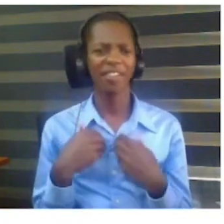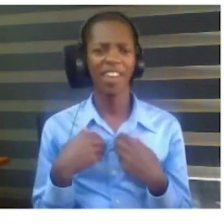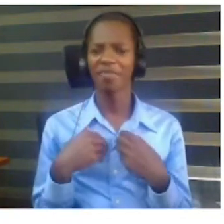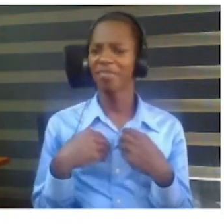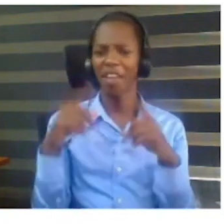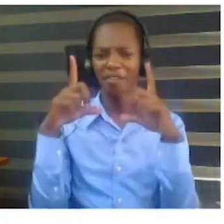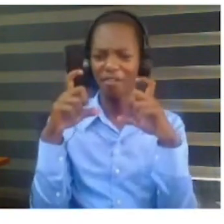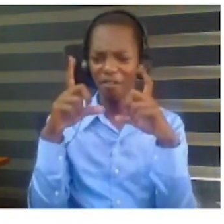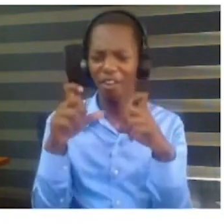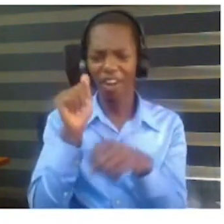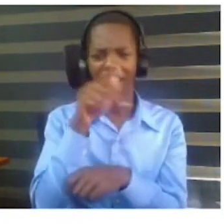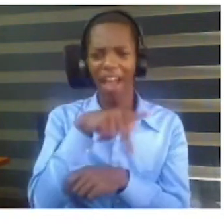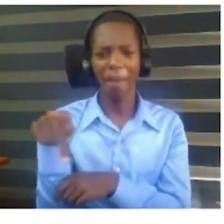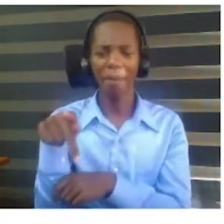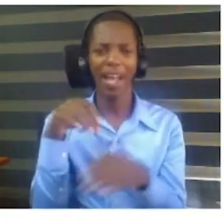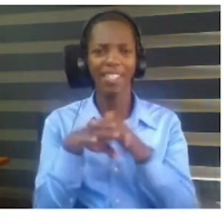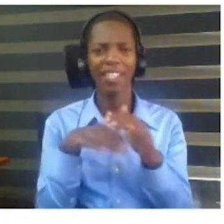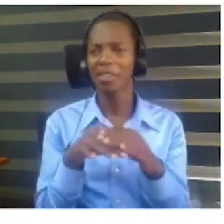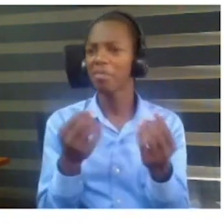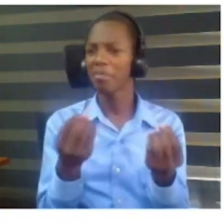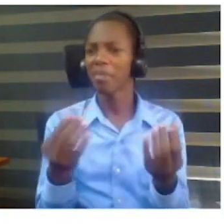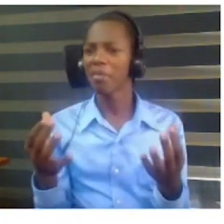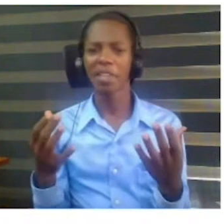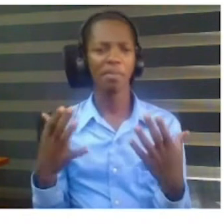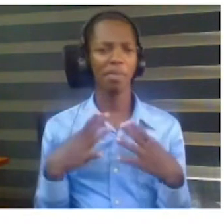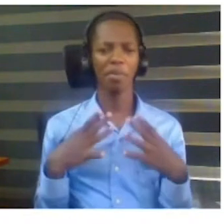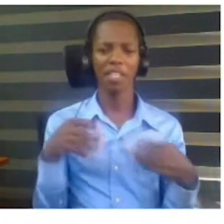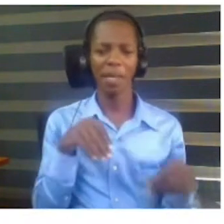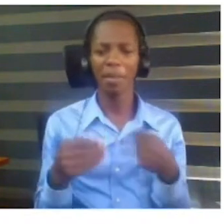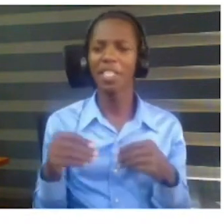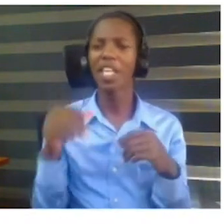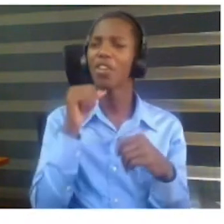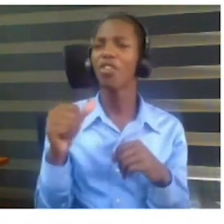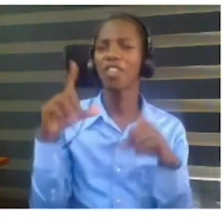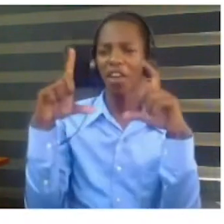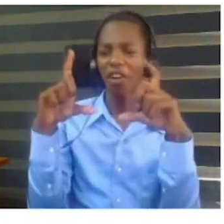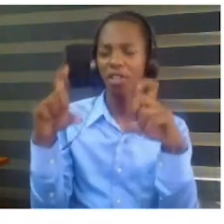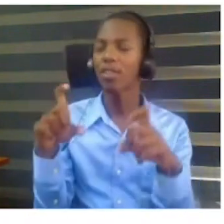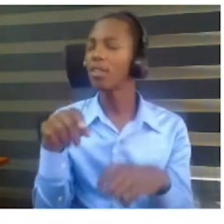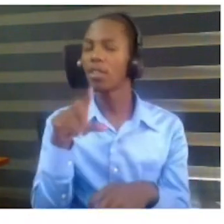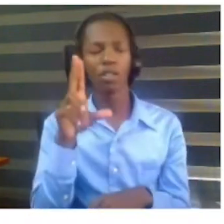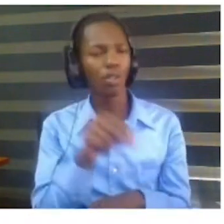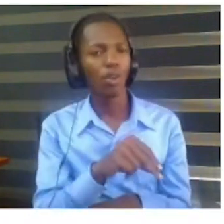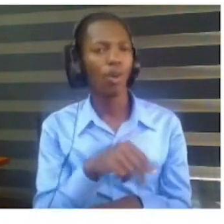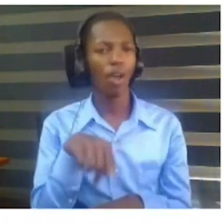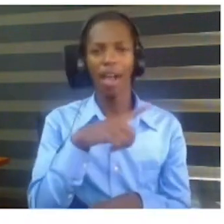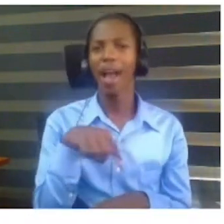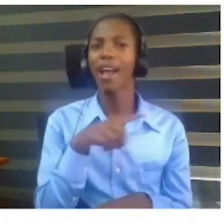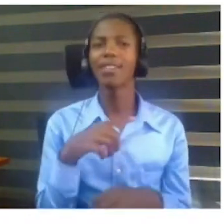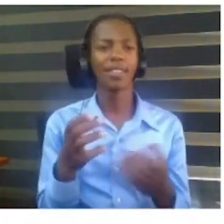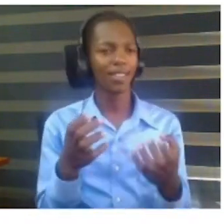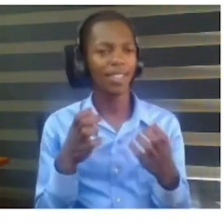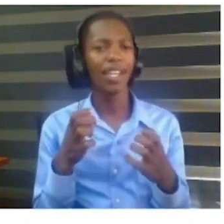photos. We do take photos. We do need accessible camera and photo apps.